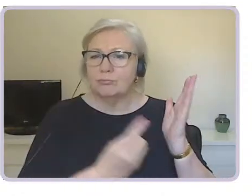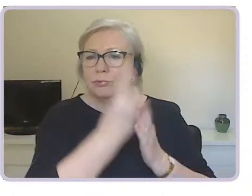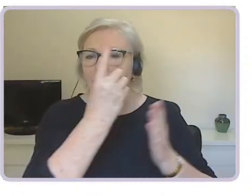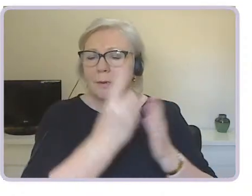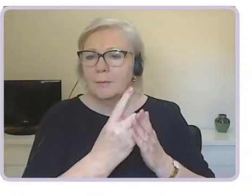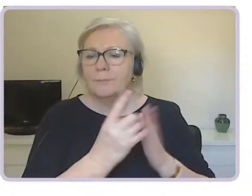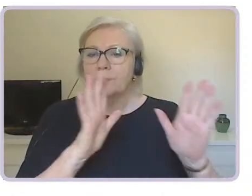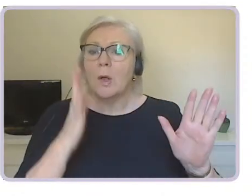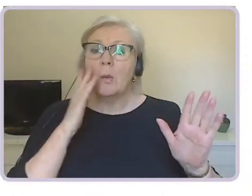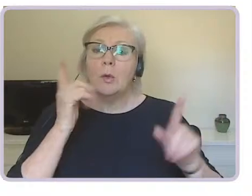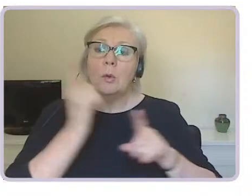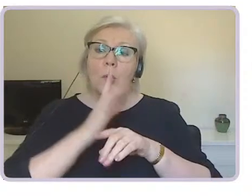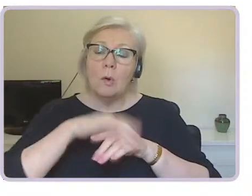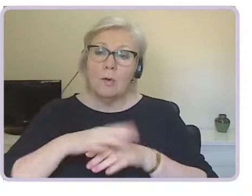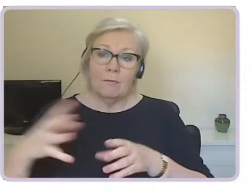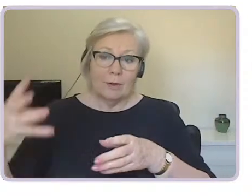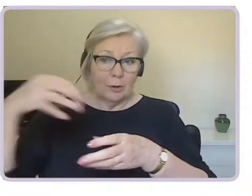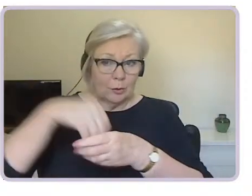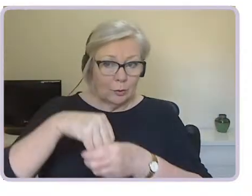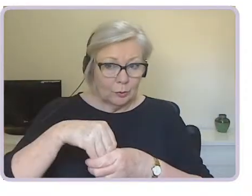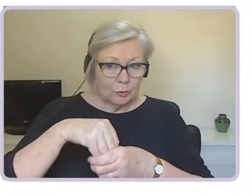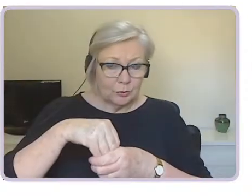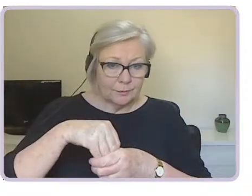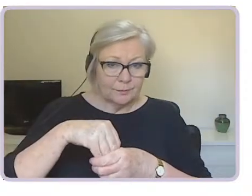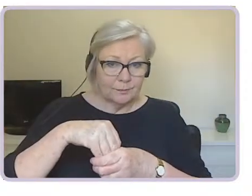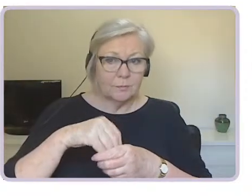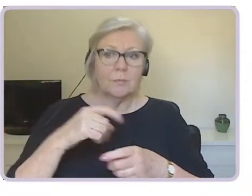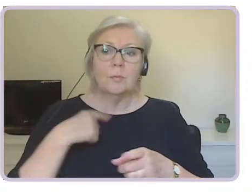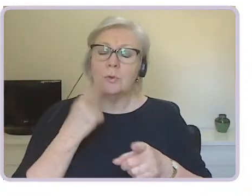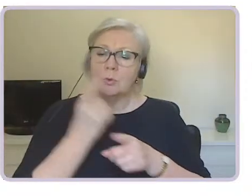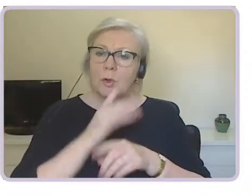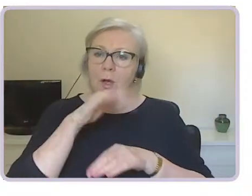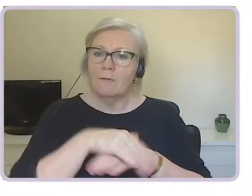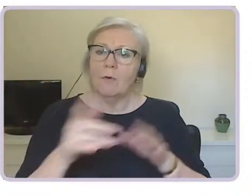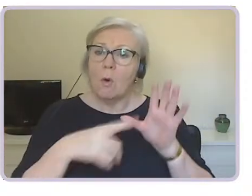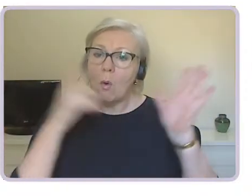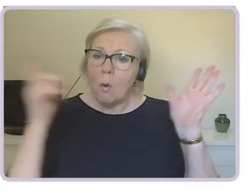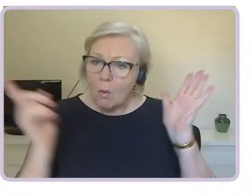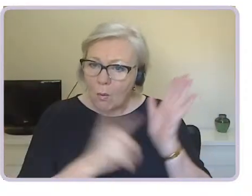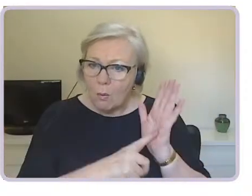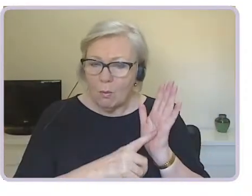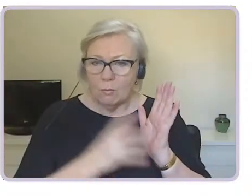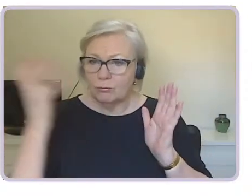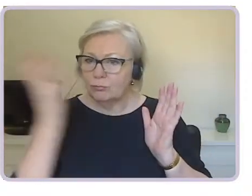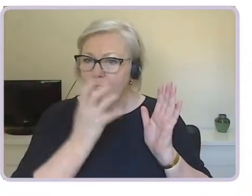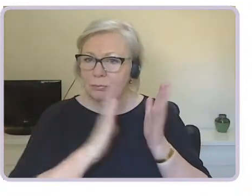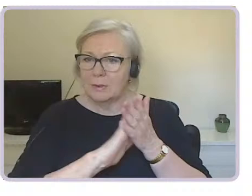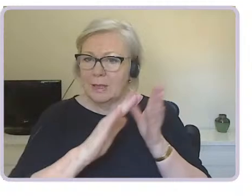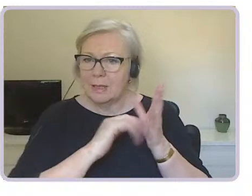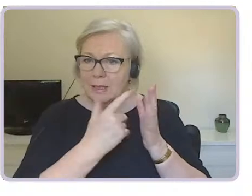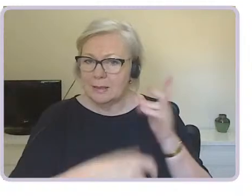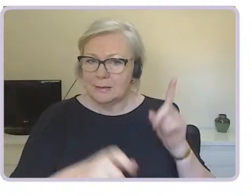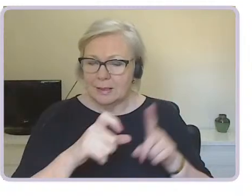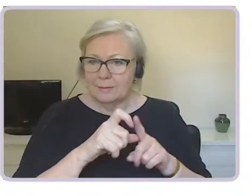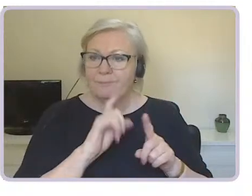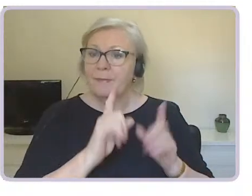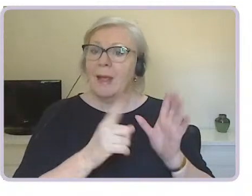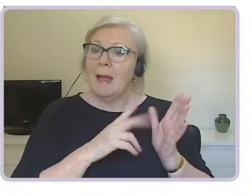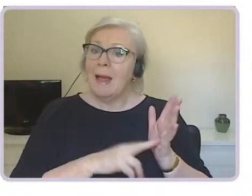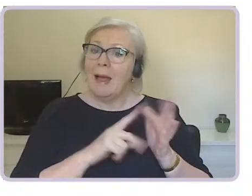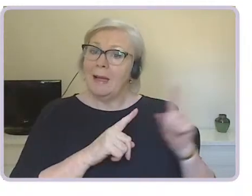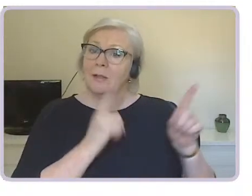inclusion in disaster risk reduction, we're talking about all hazards. So Anne earlier today talked about the